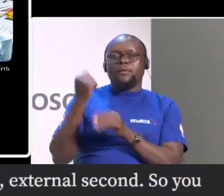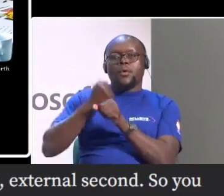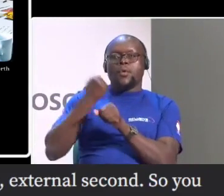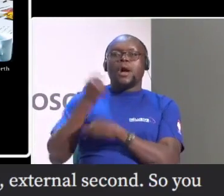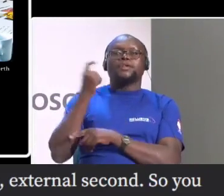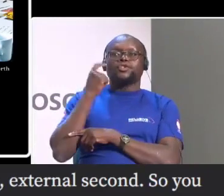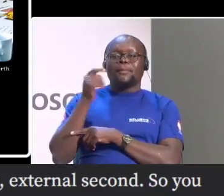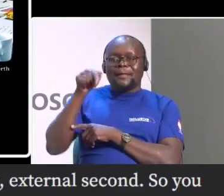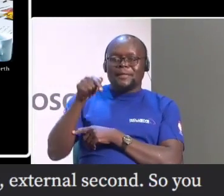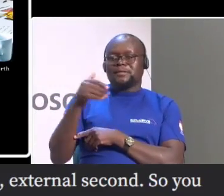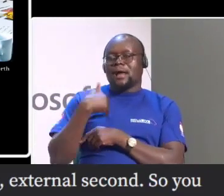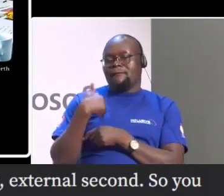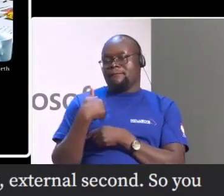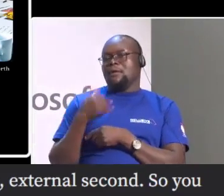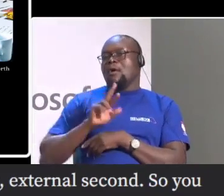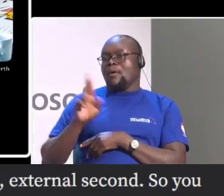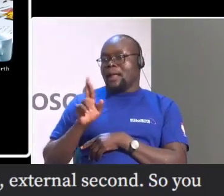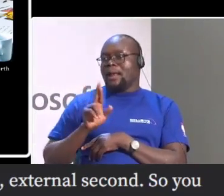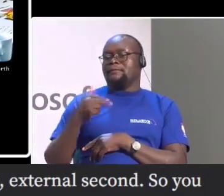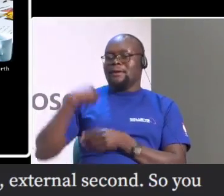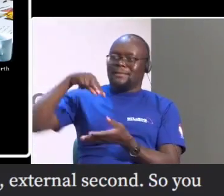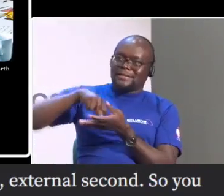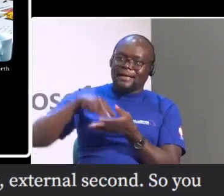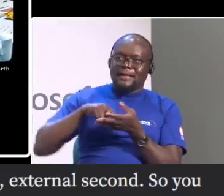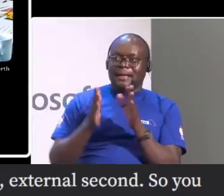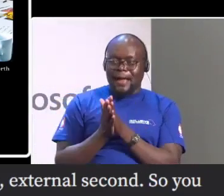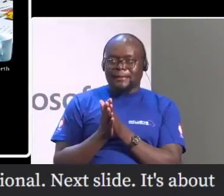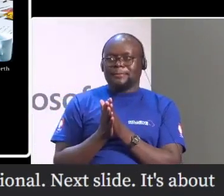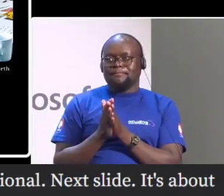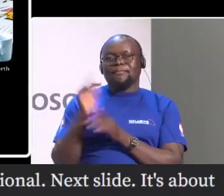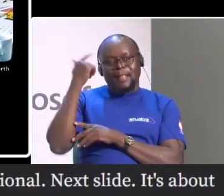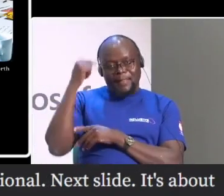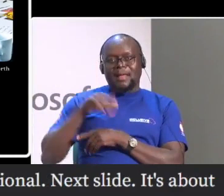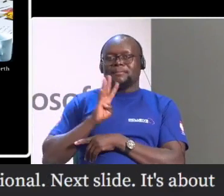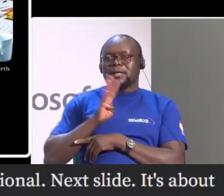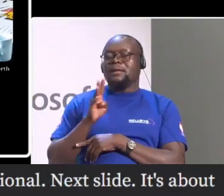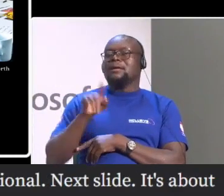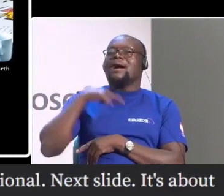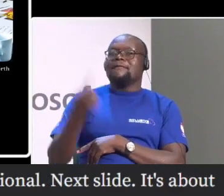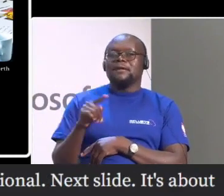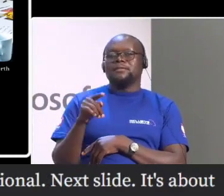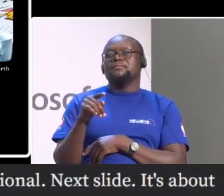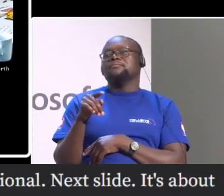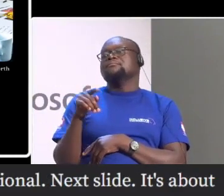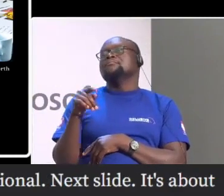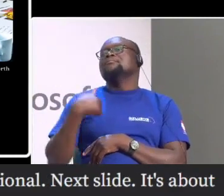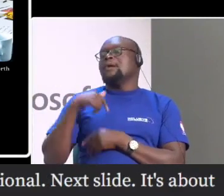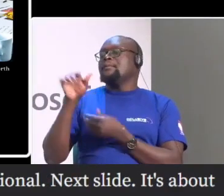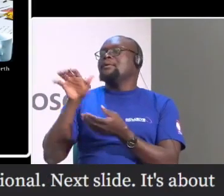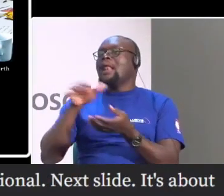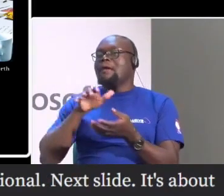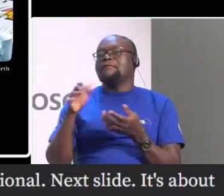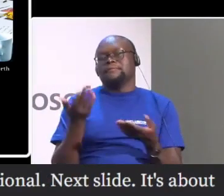workshops. So there's an image on the left of me standing, and I think I'm telling a funny joke. I'm laughing,